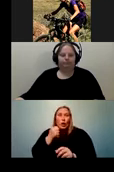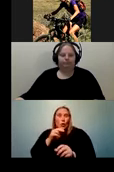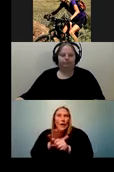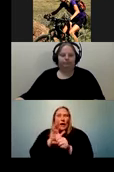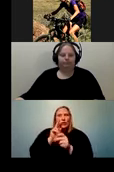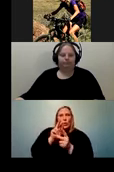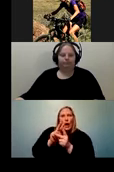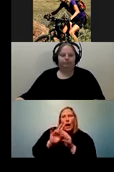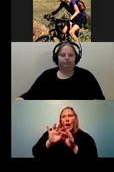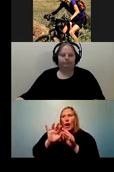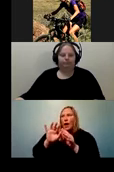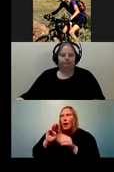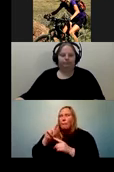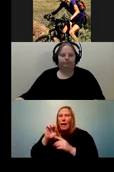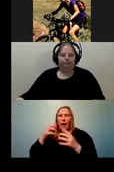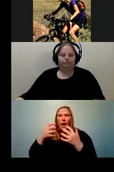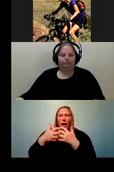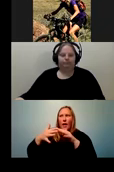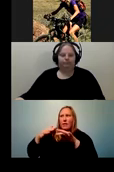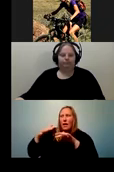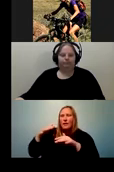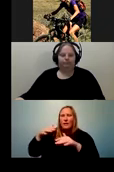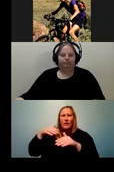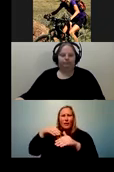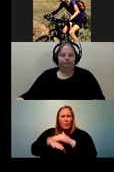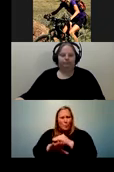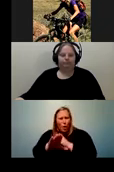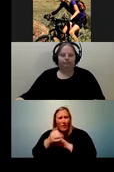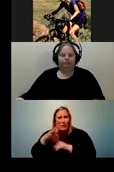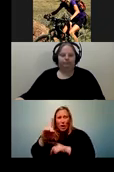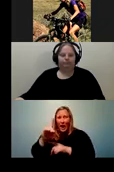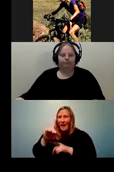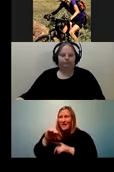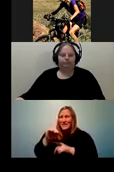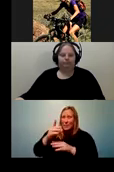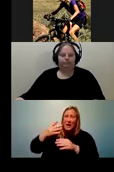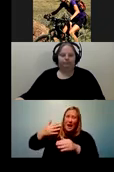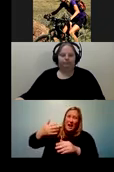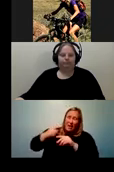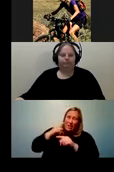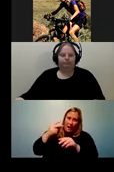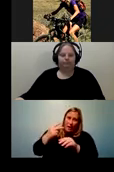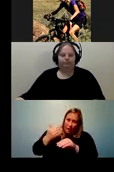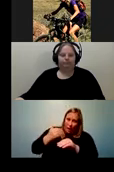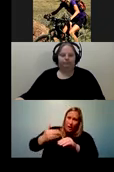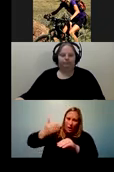right? And had to have that same sperm and egg moment all the way from the beginning to make